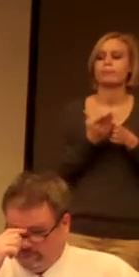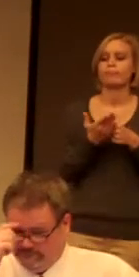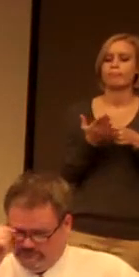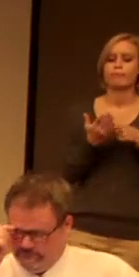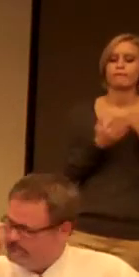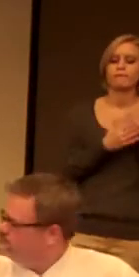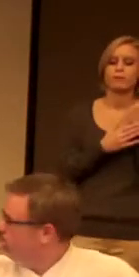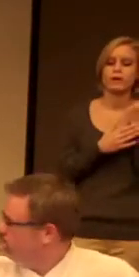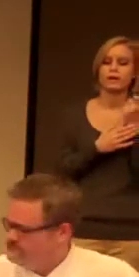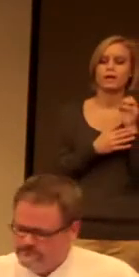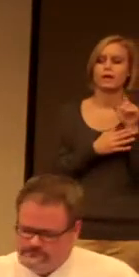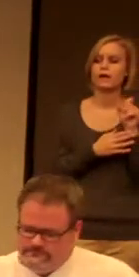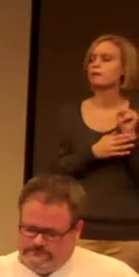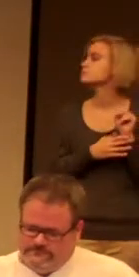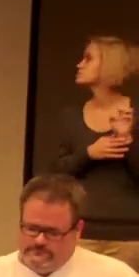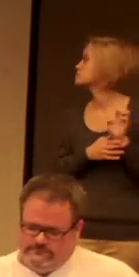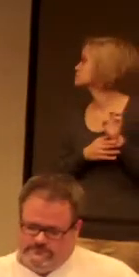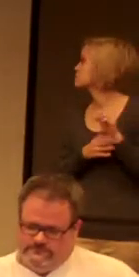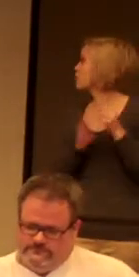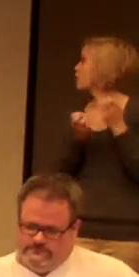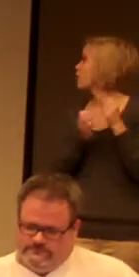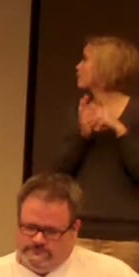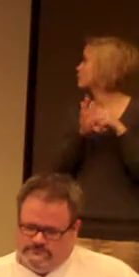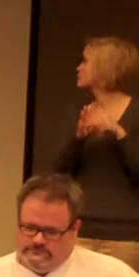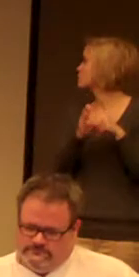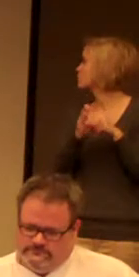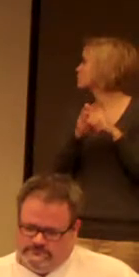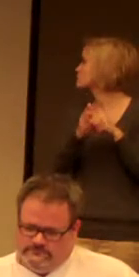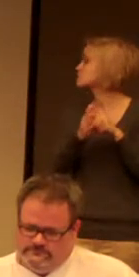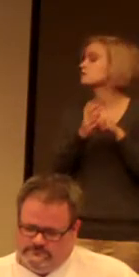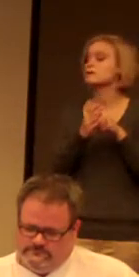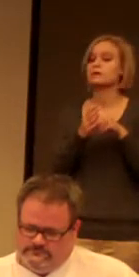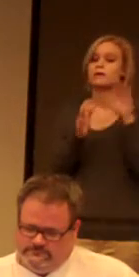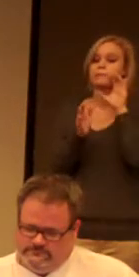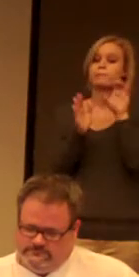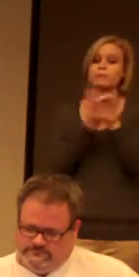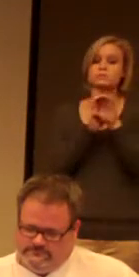there? I want to show you this picture because next year it may not be here.